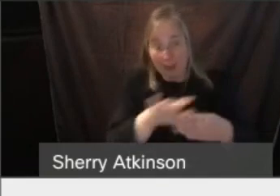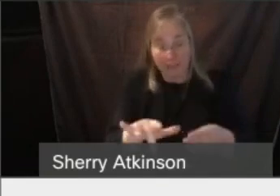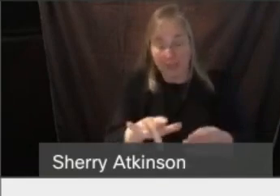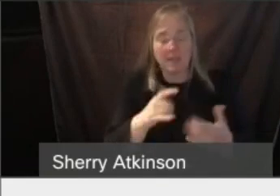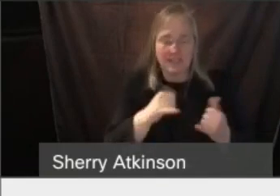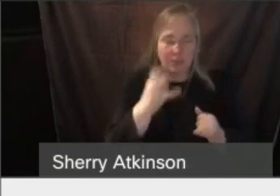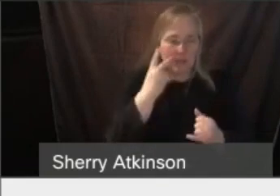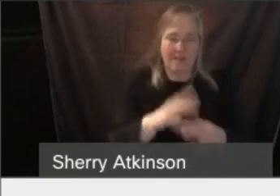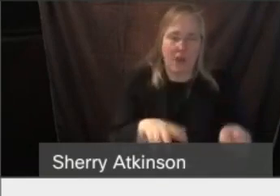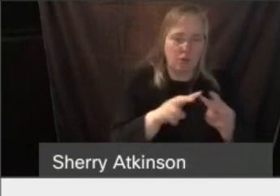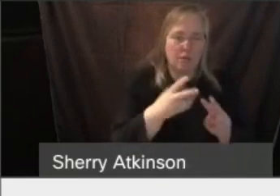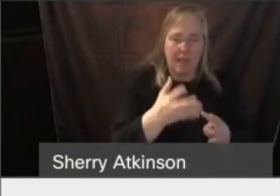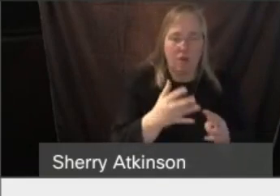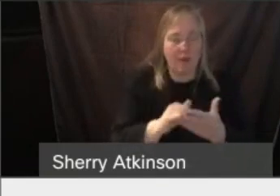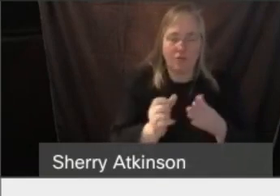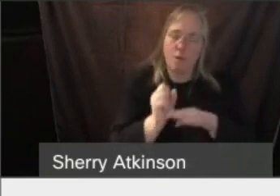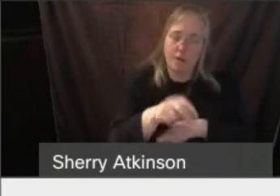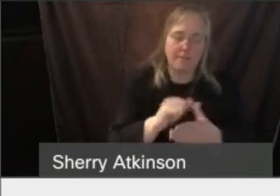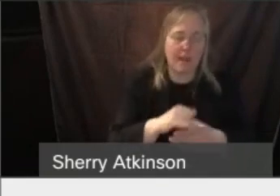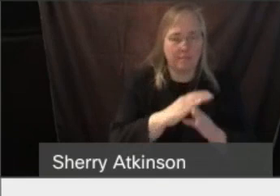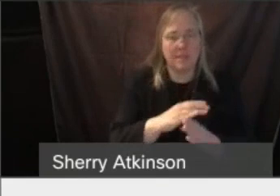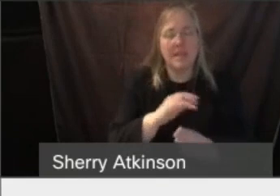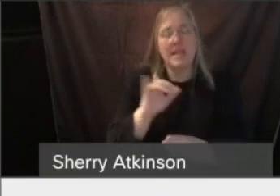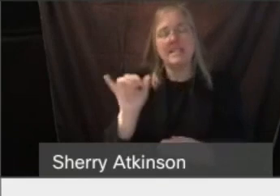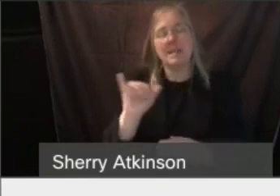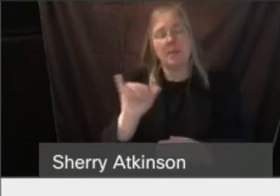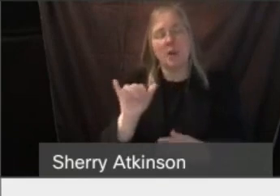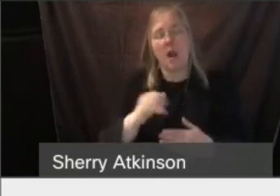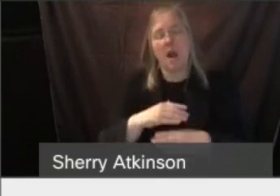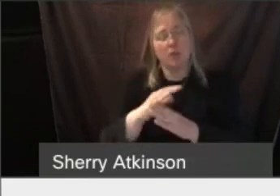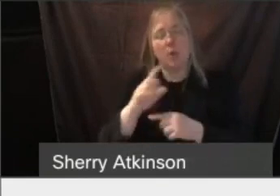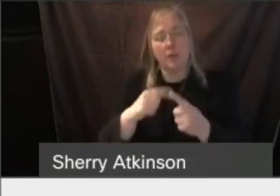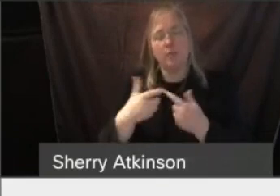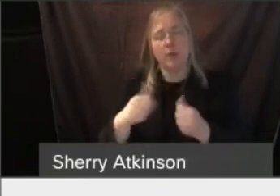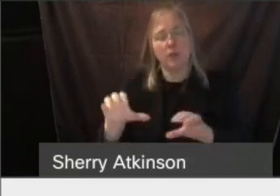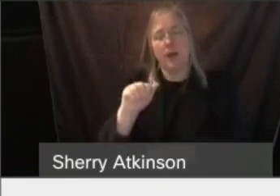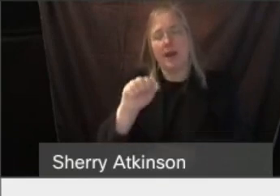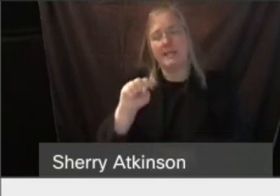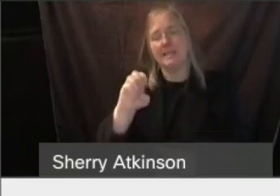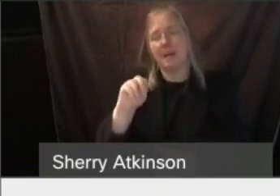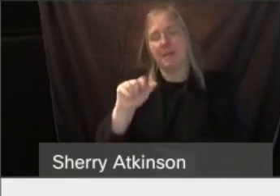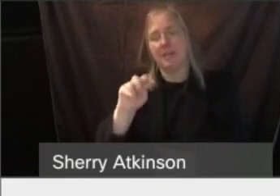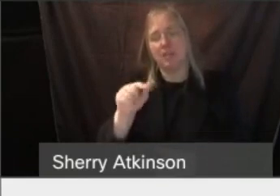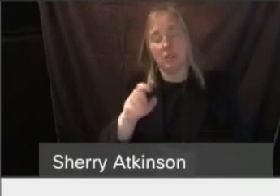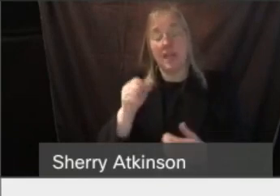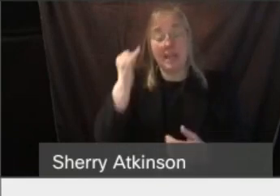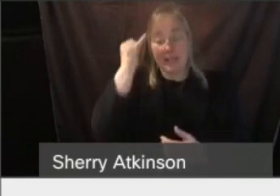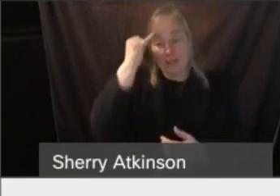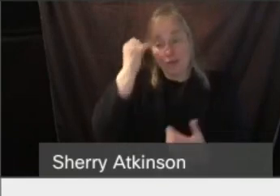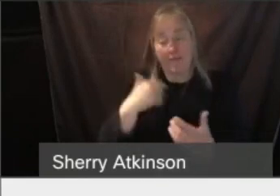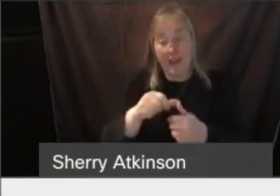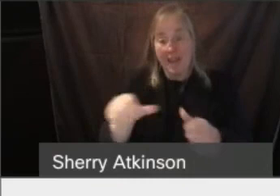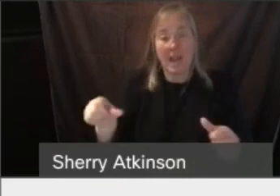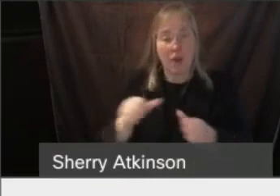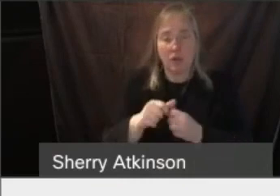similar obstacle that you overcome when you're trying to do assemblages and things like that, and especially where you've had an area that's been transitioning from perhaps